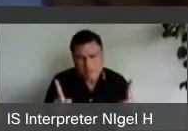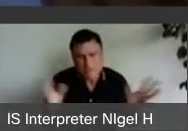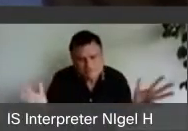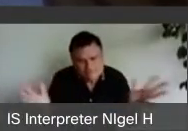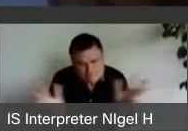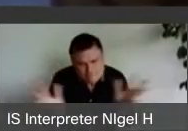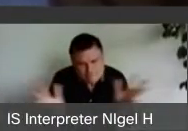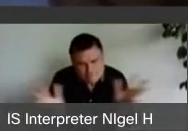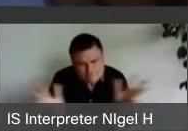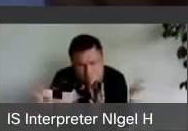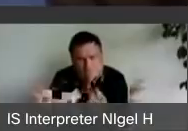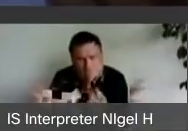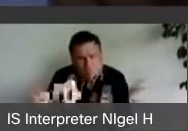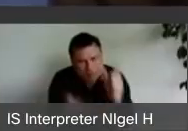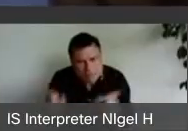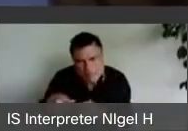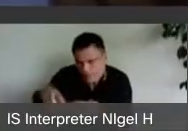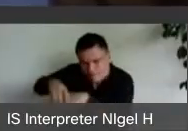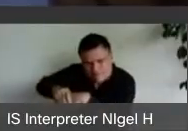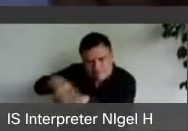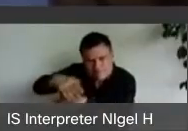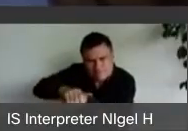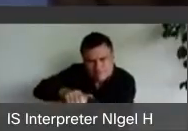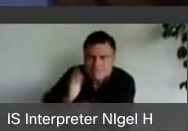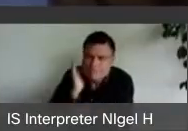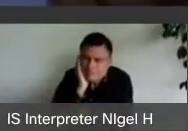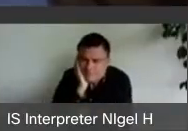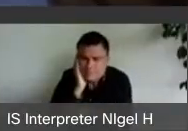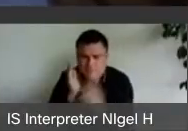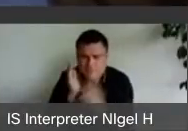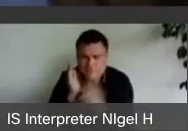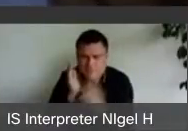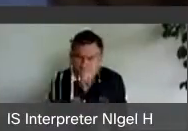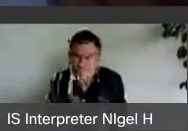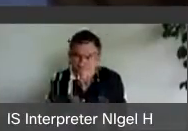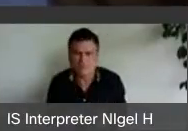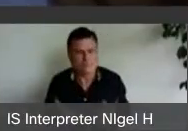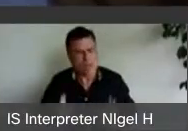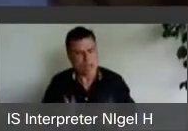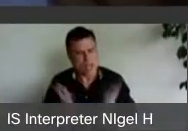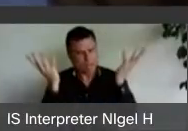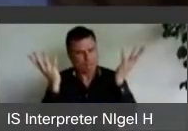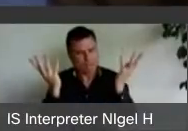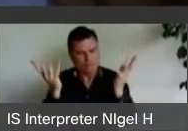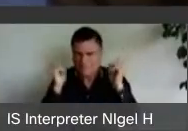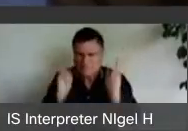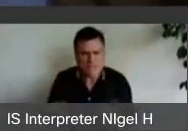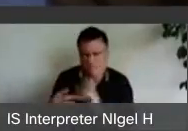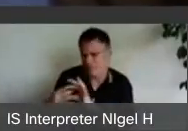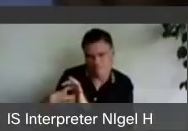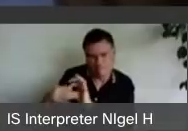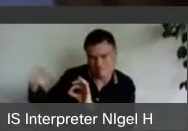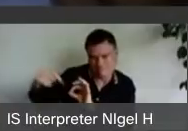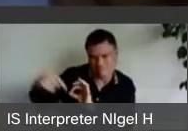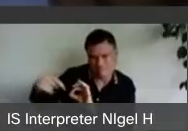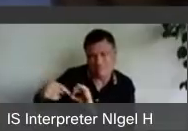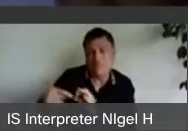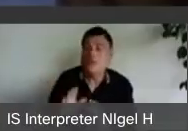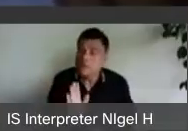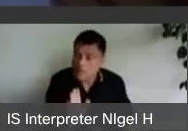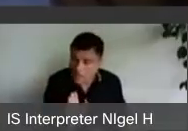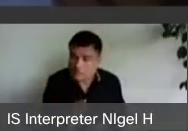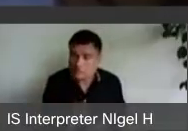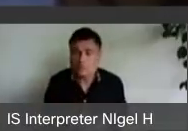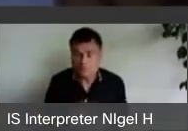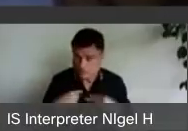life. But this situation has also created in me a more clear conscience of how fragile our world is in relation to pandemic,